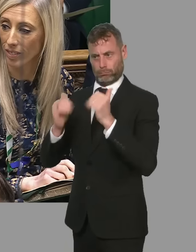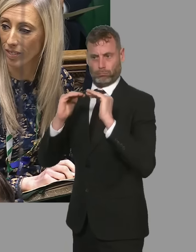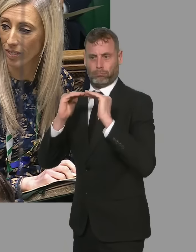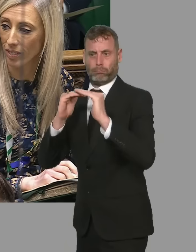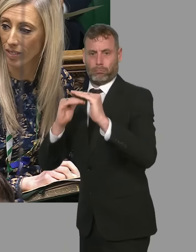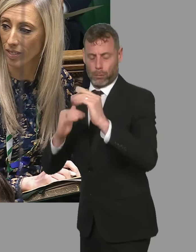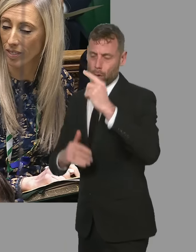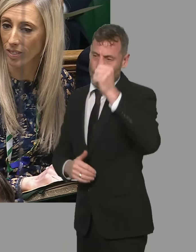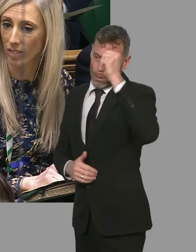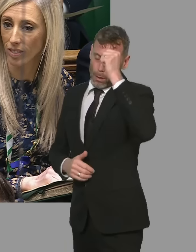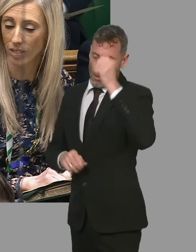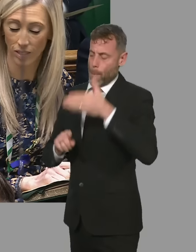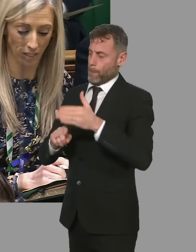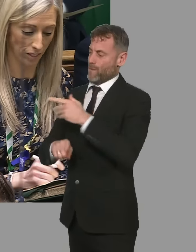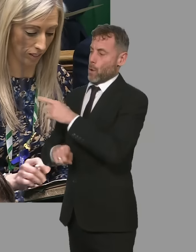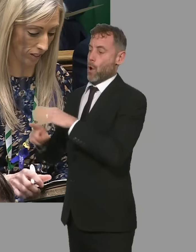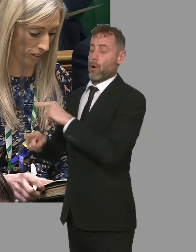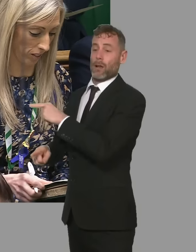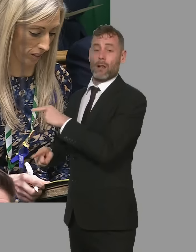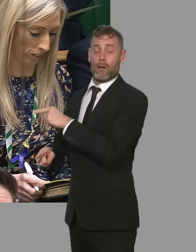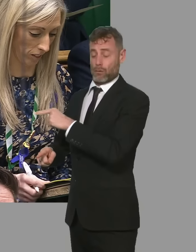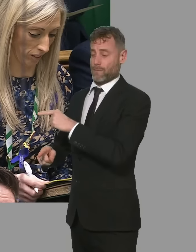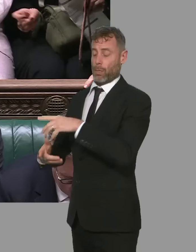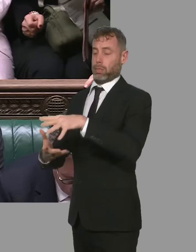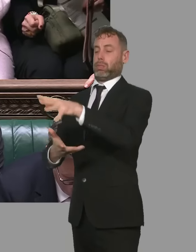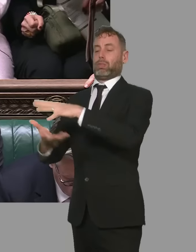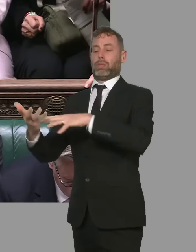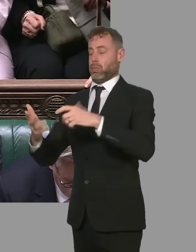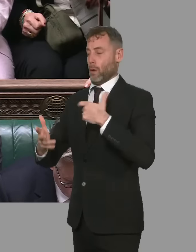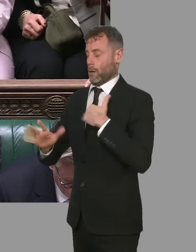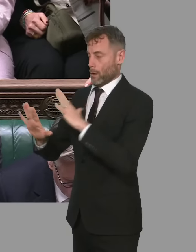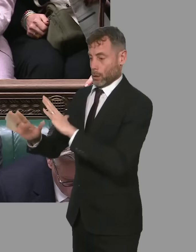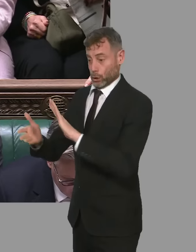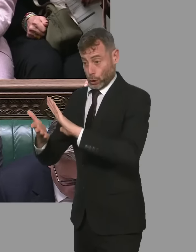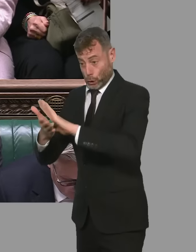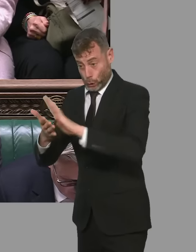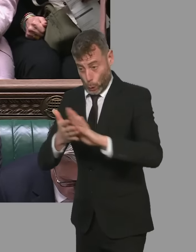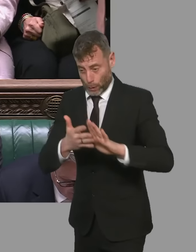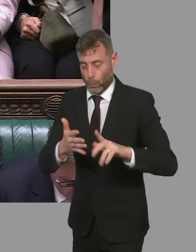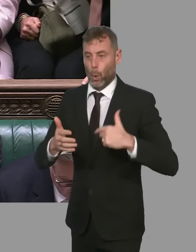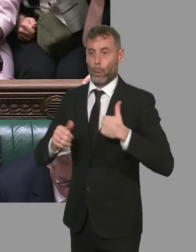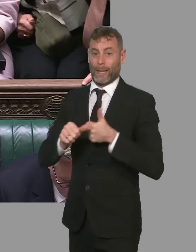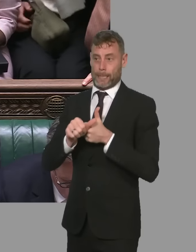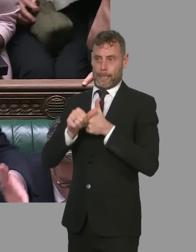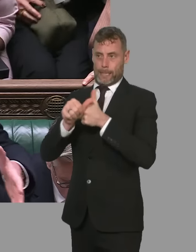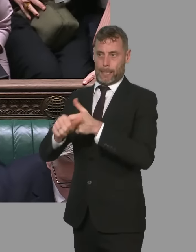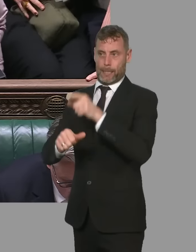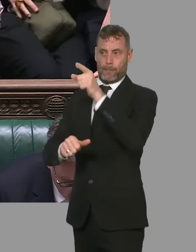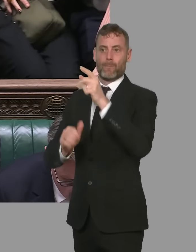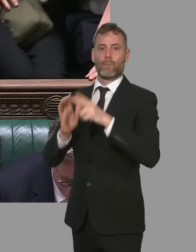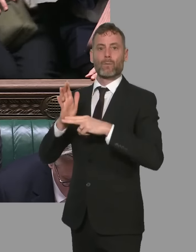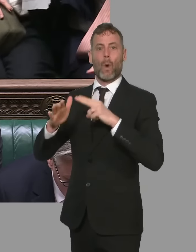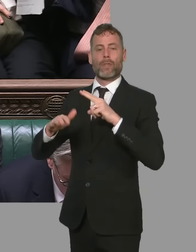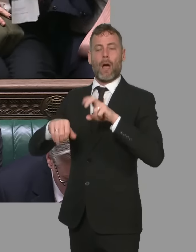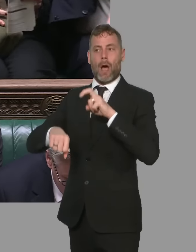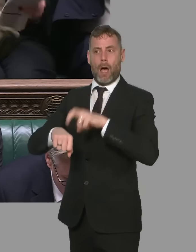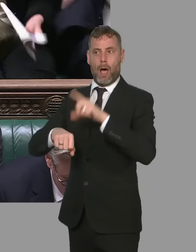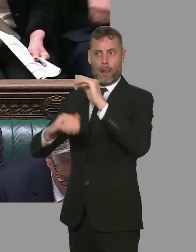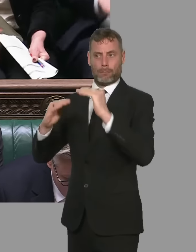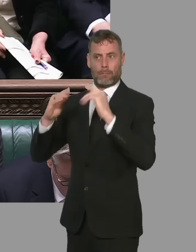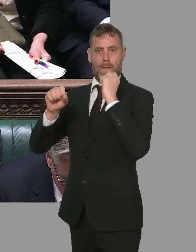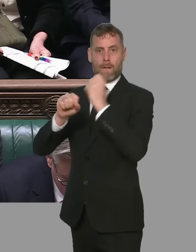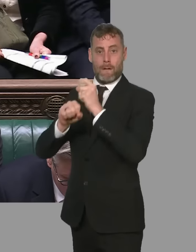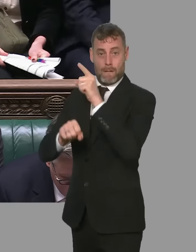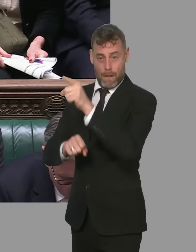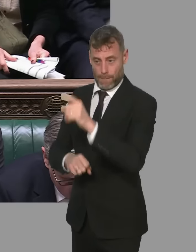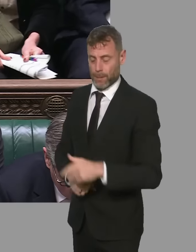record support to the Northern Ireland Executive, and we are working through our negotiations with the EU to reduce the impact